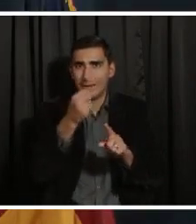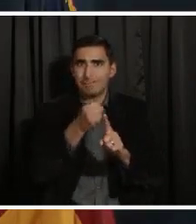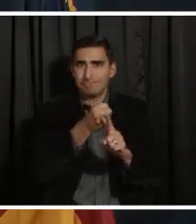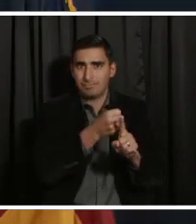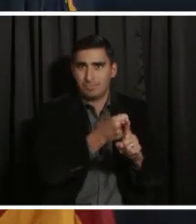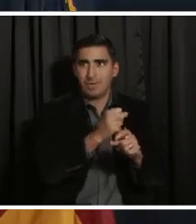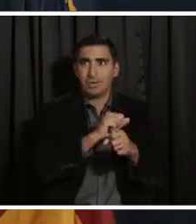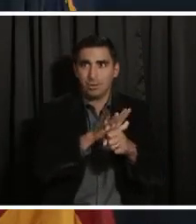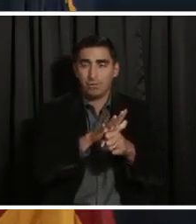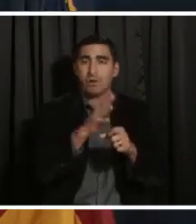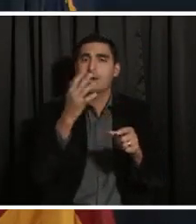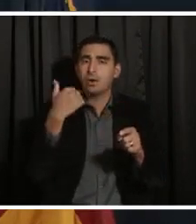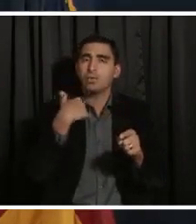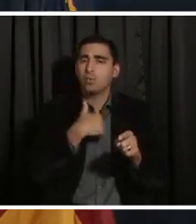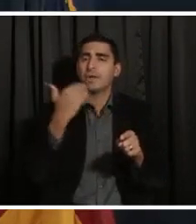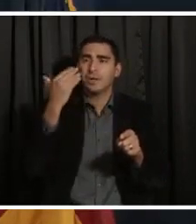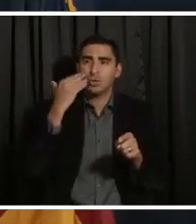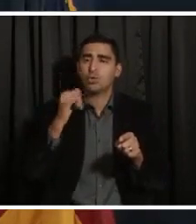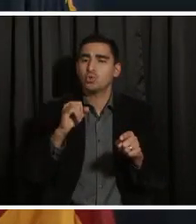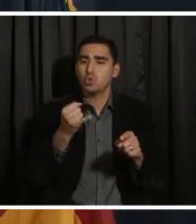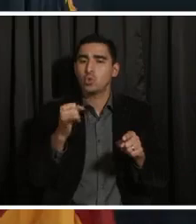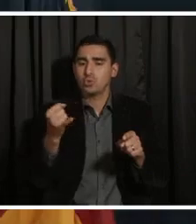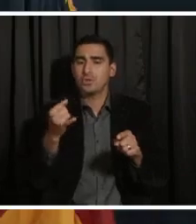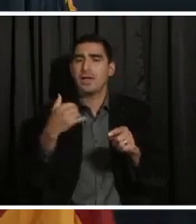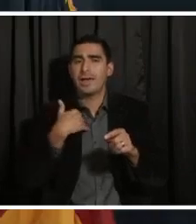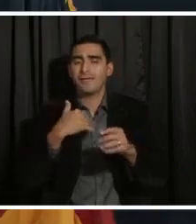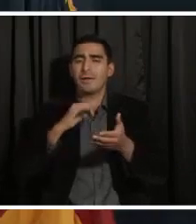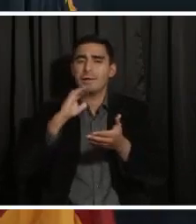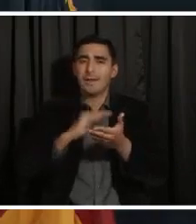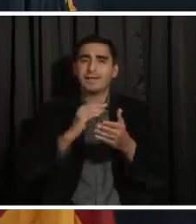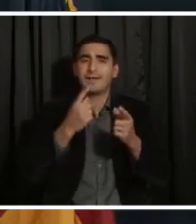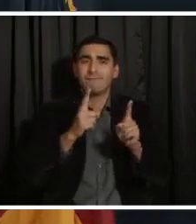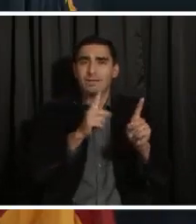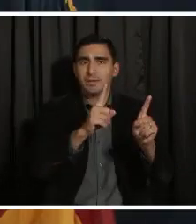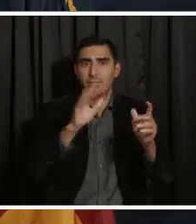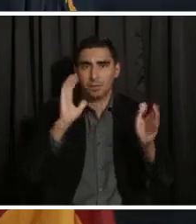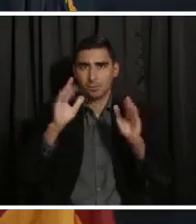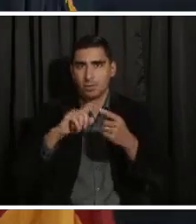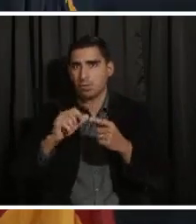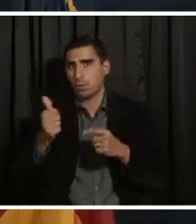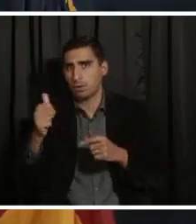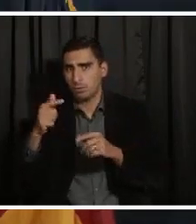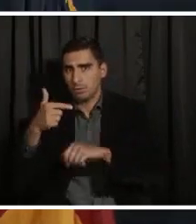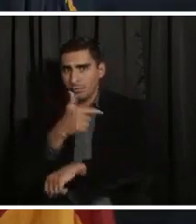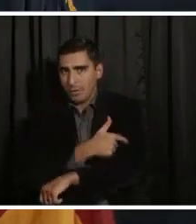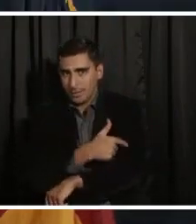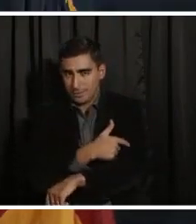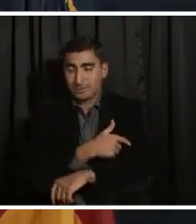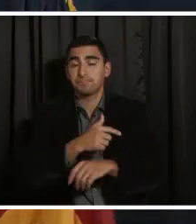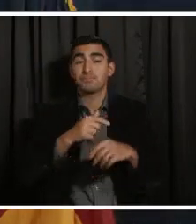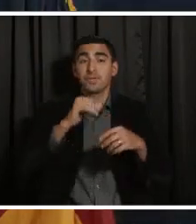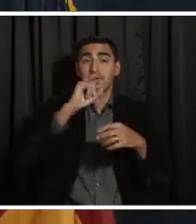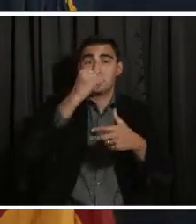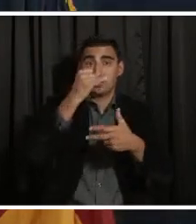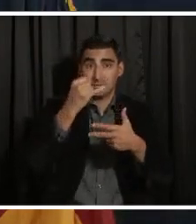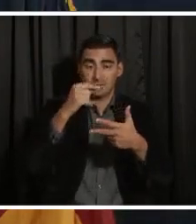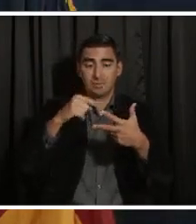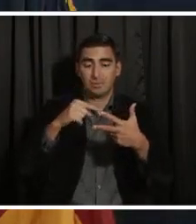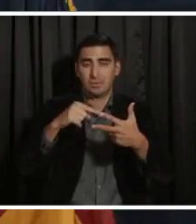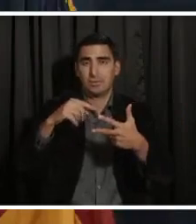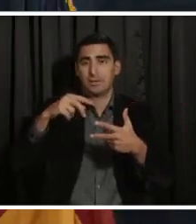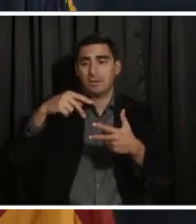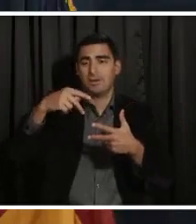the Johnson & Johnson vaccine had slightly lower vaccine effectiveness associated with it. And then next is the Pfizer vaccine. And then below that